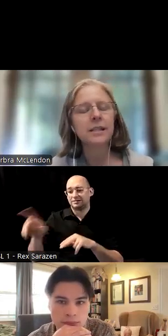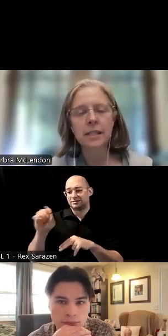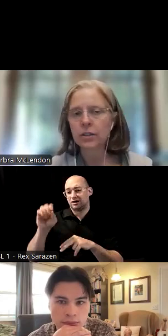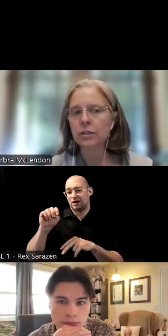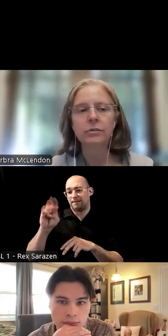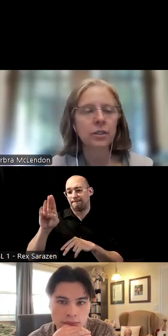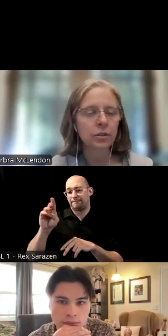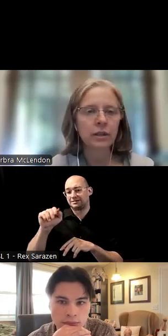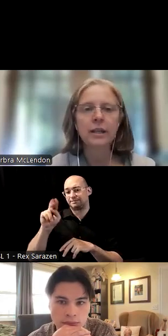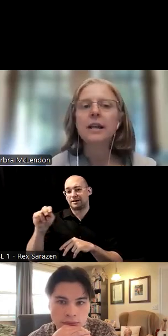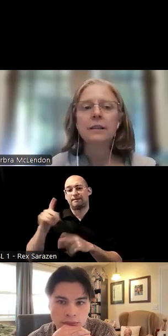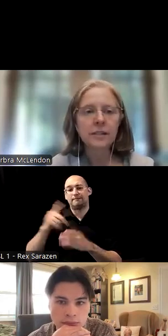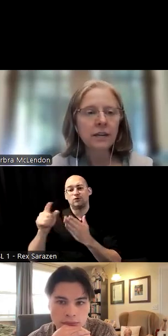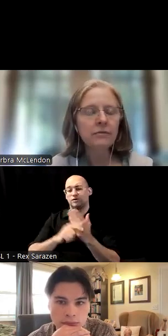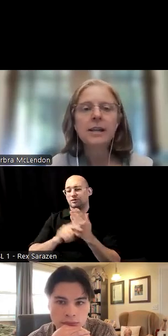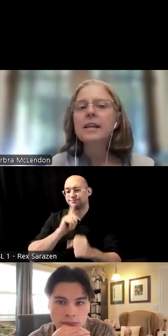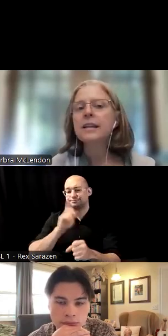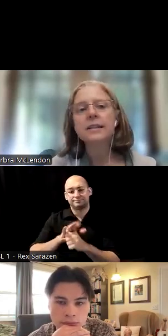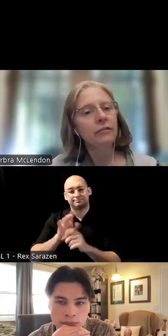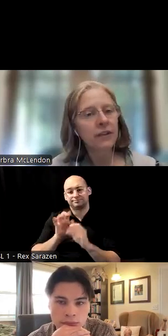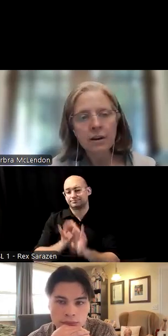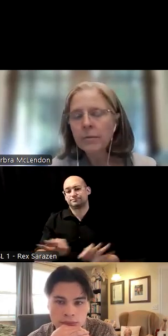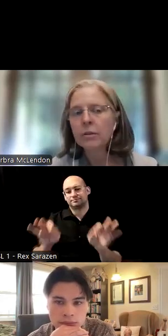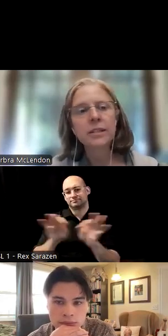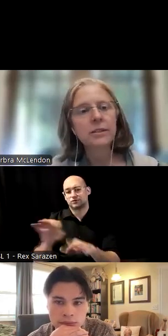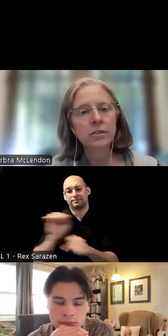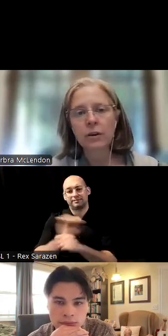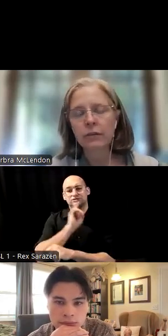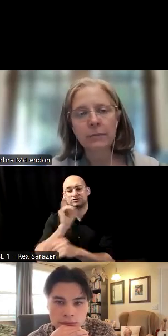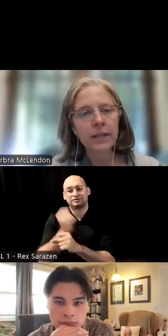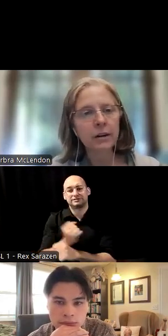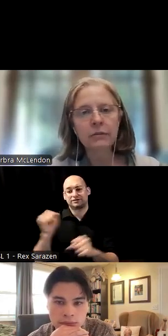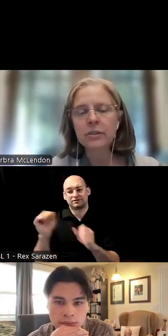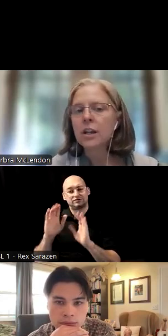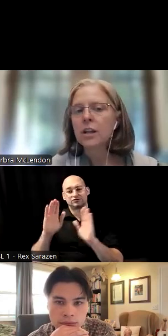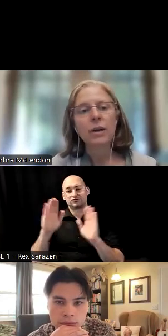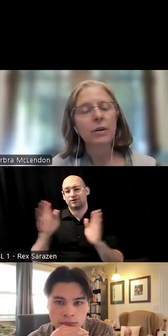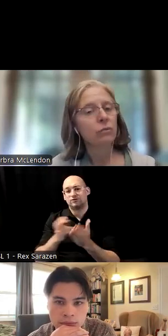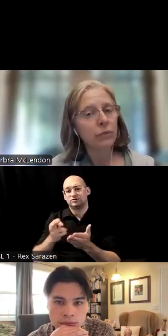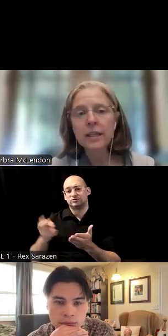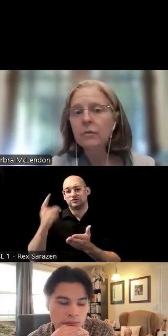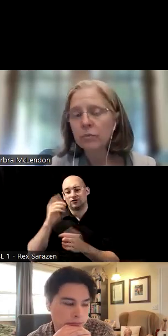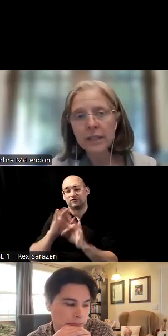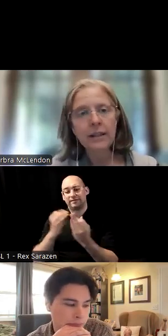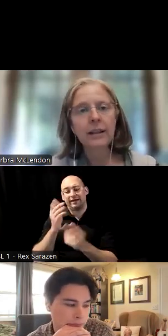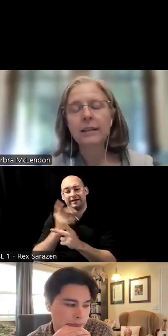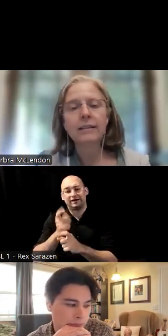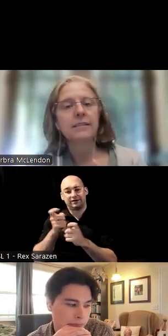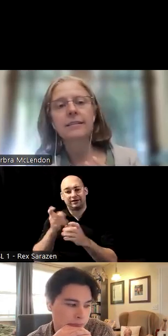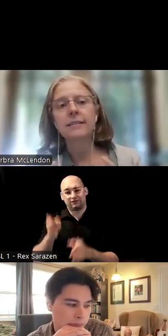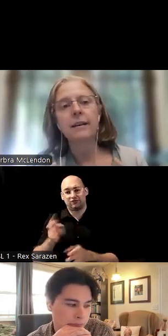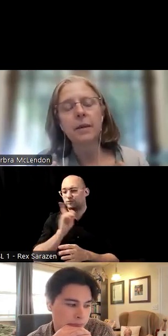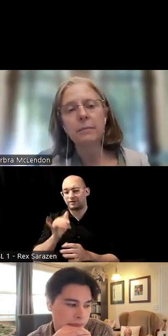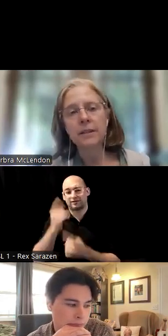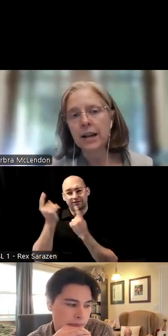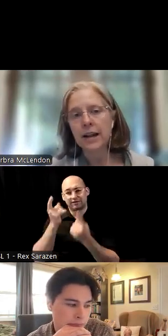absolutely essential to ensuring their safety. It is a phenomenal resource for our family caregivers. So I really, really think that this